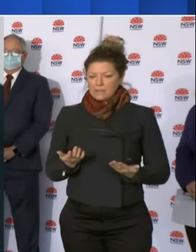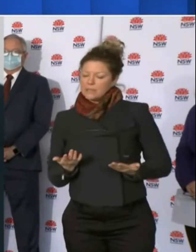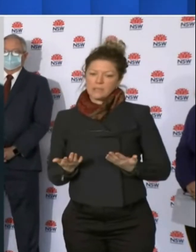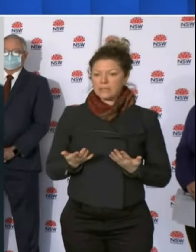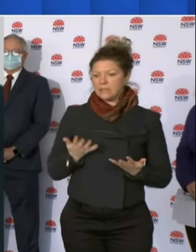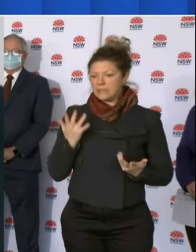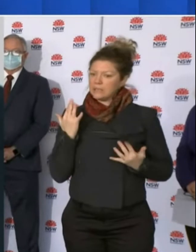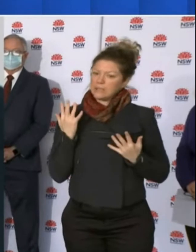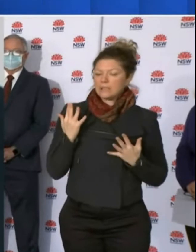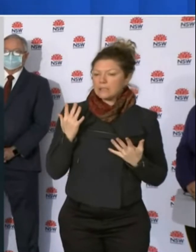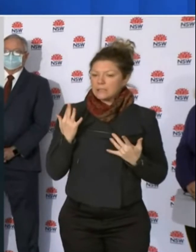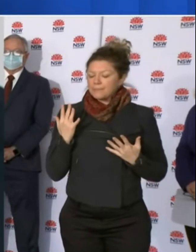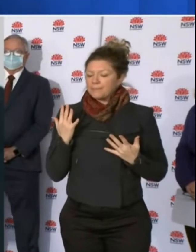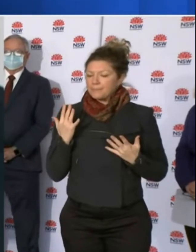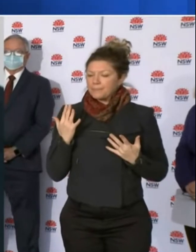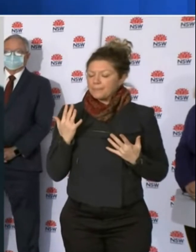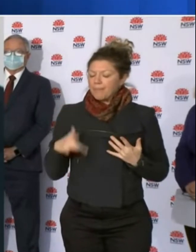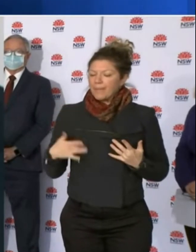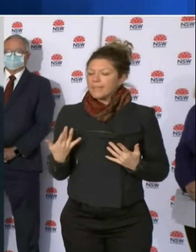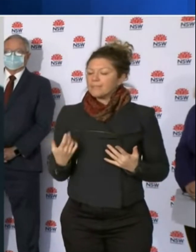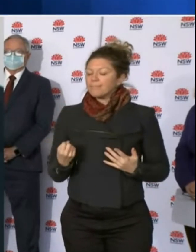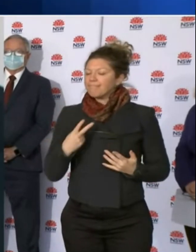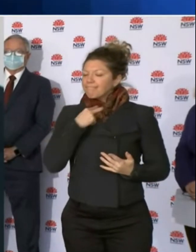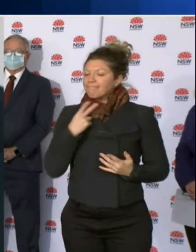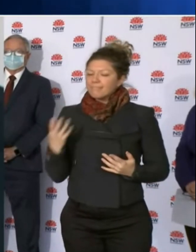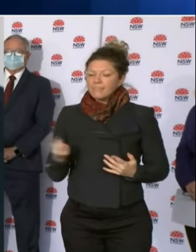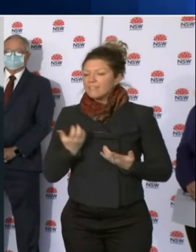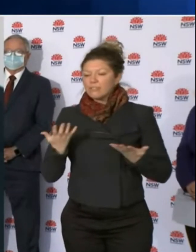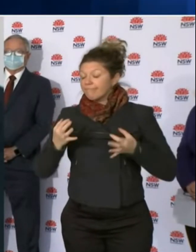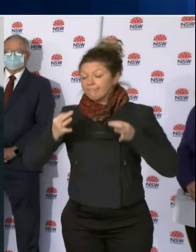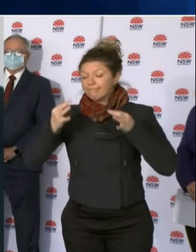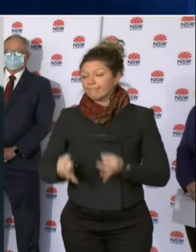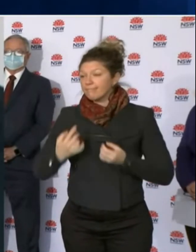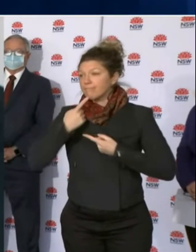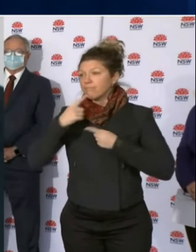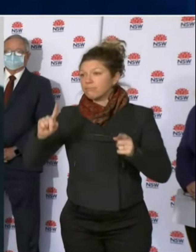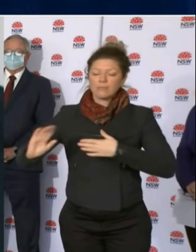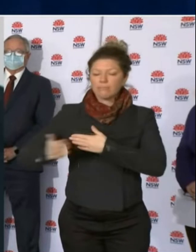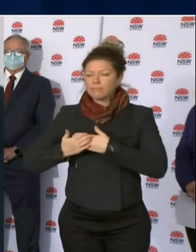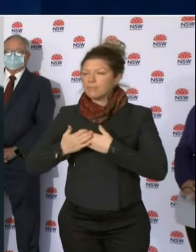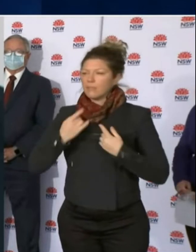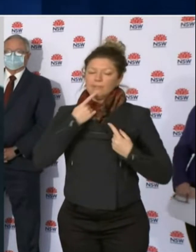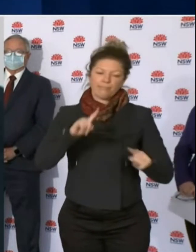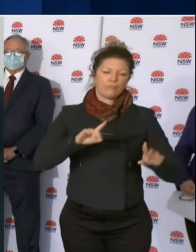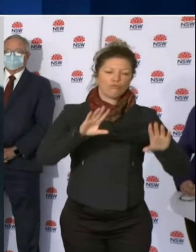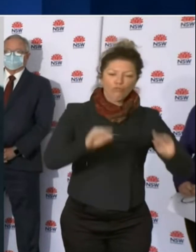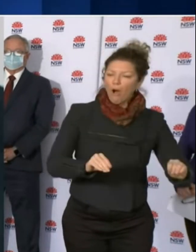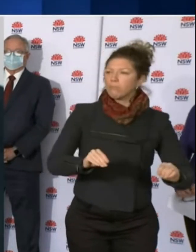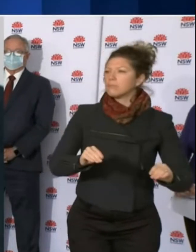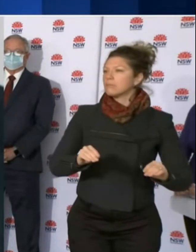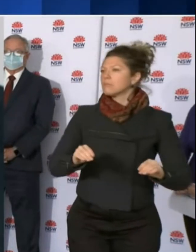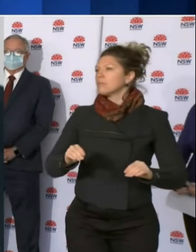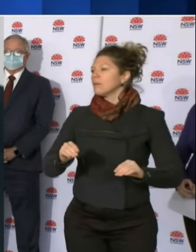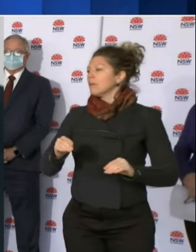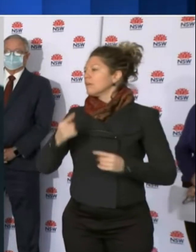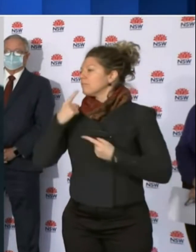it takes a deep blow on all of us to have to make these difficult decisions. It's not easy. It's not easy at all, but please know